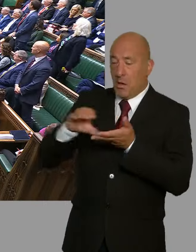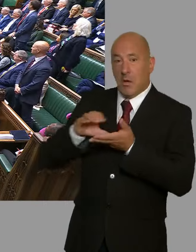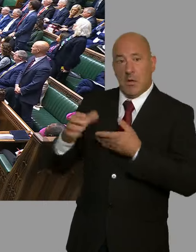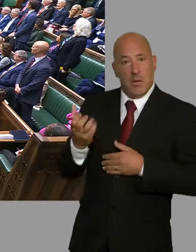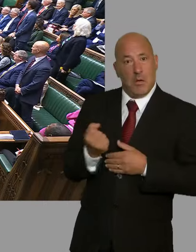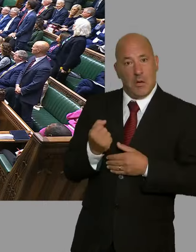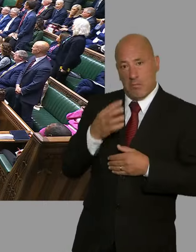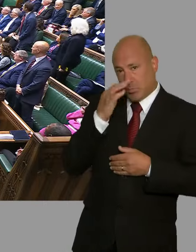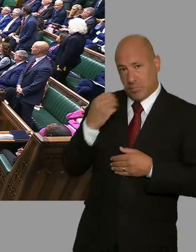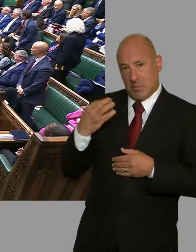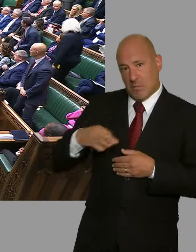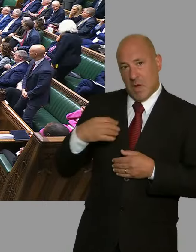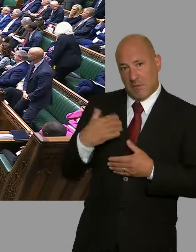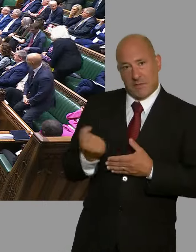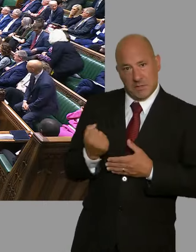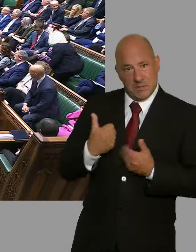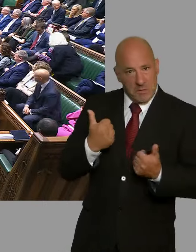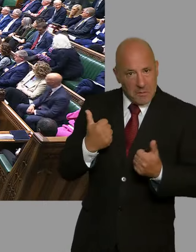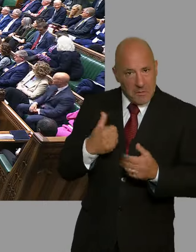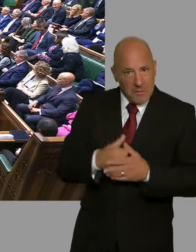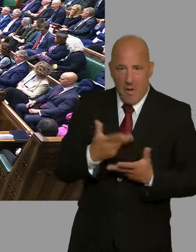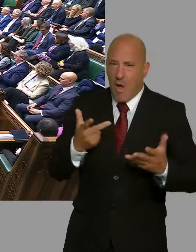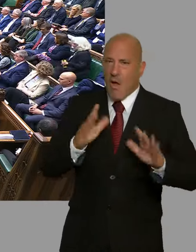Opposition, Kemi Badenoch.